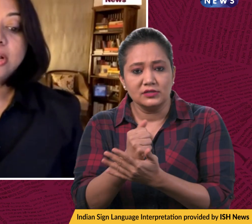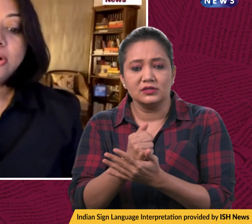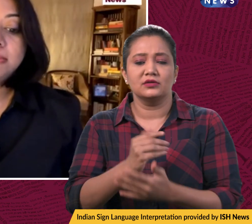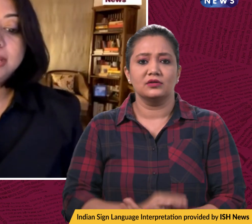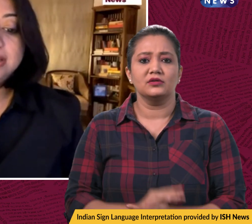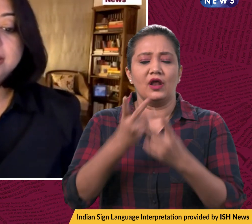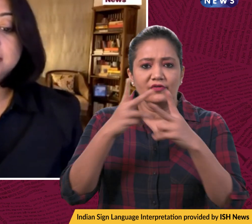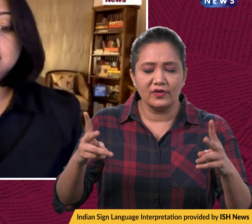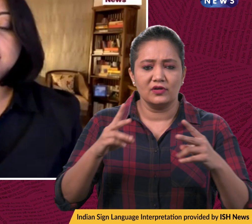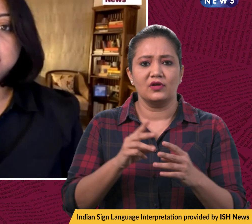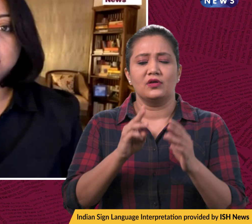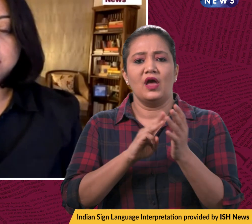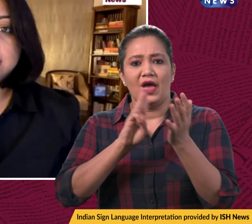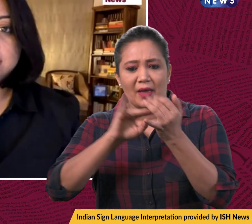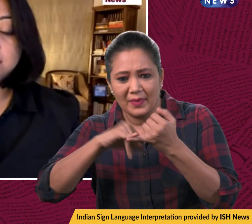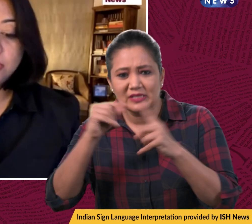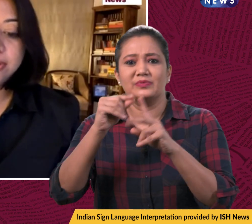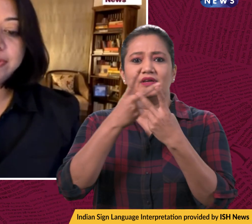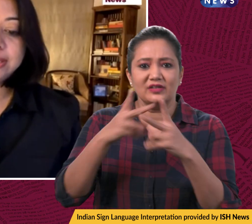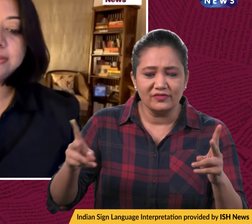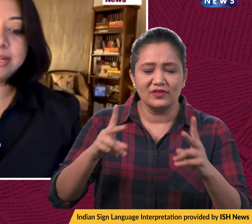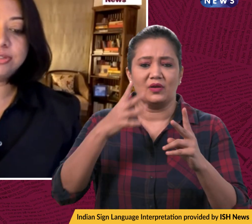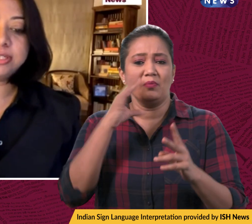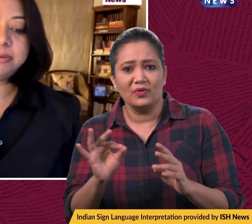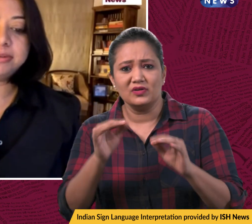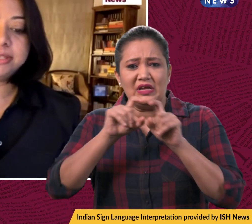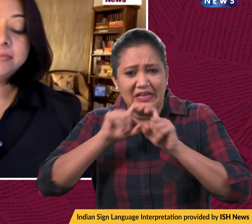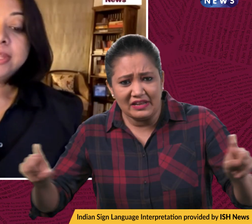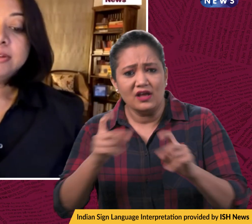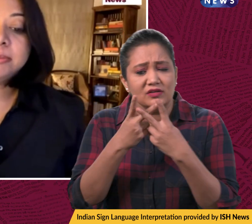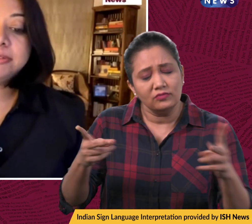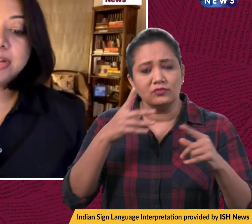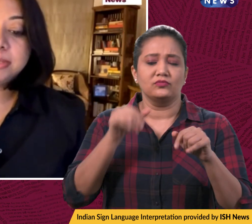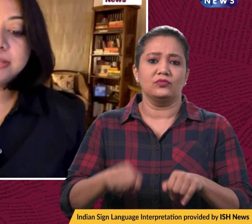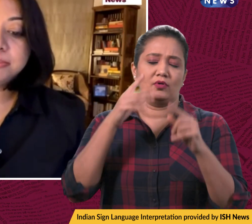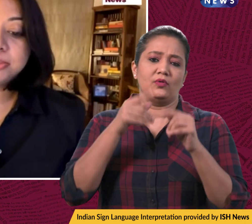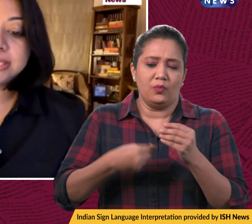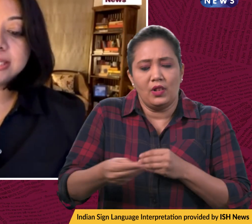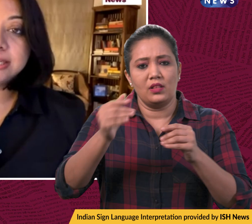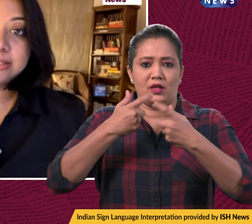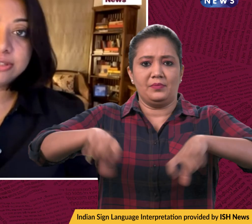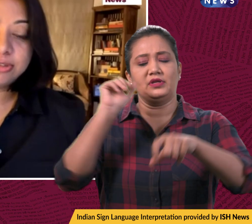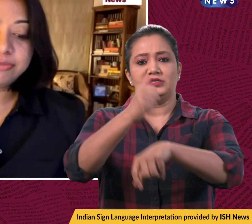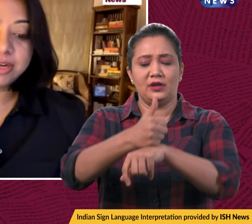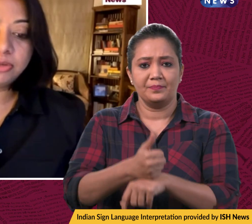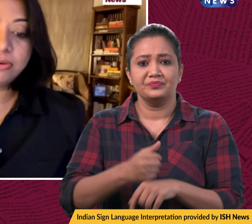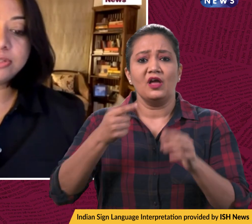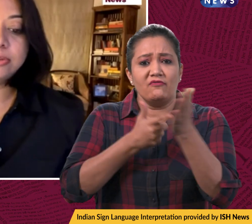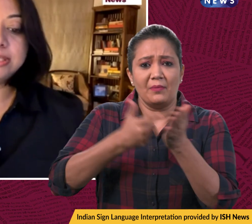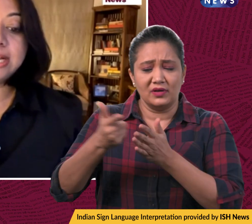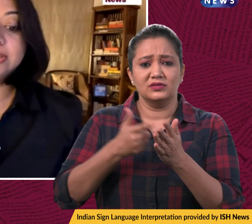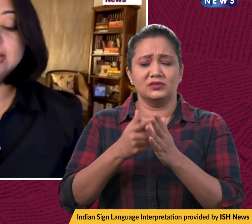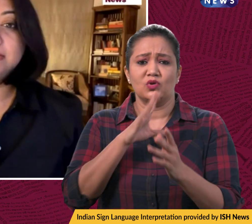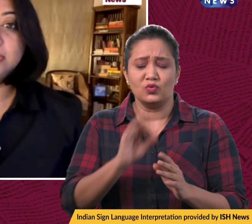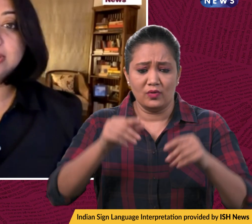decisions on making minimum support prices more effective and transparent. Remember, the farmers have been protesting against the three farm laws